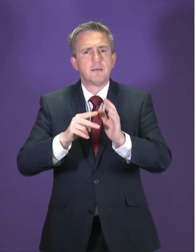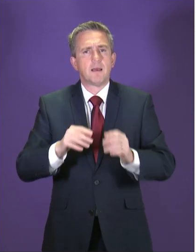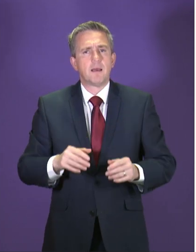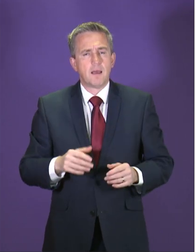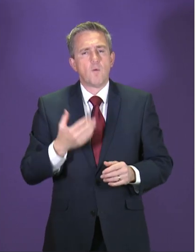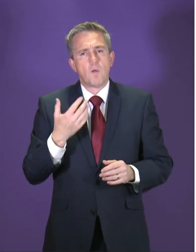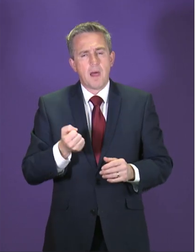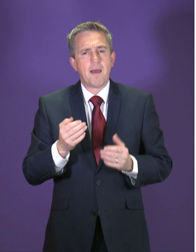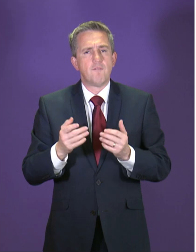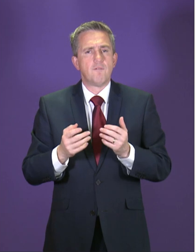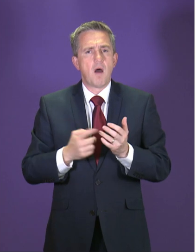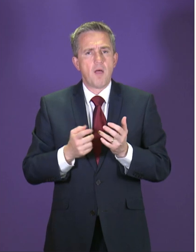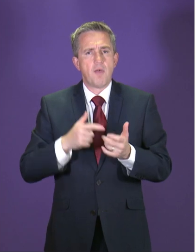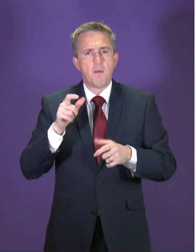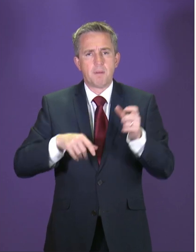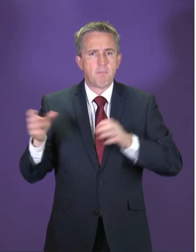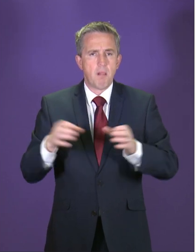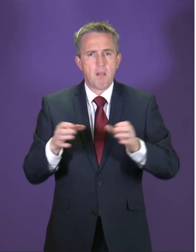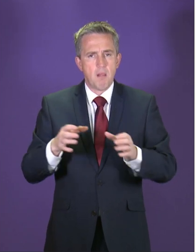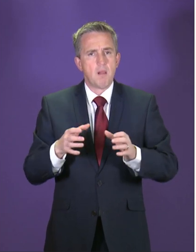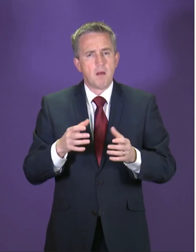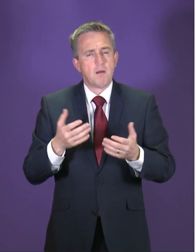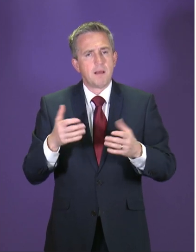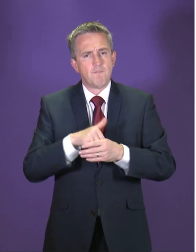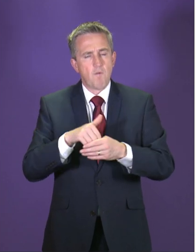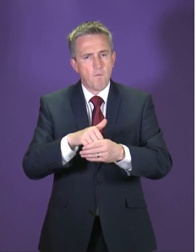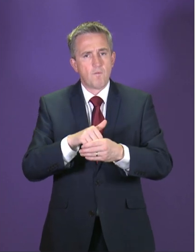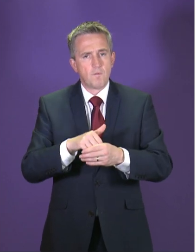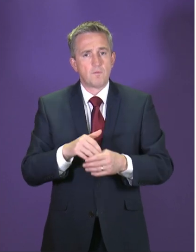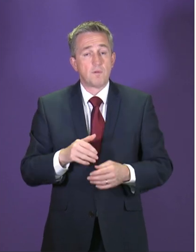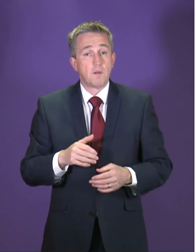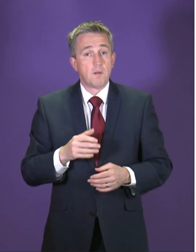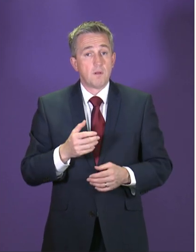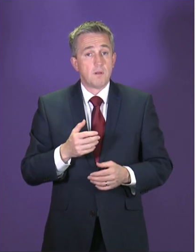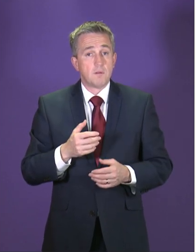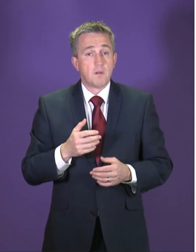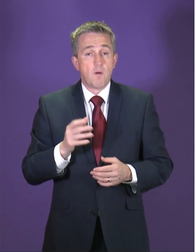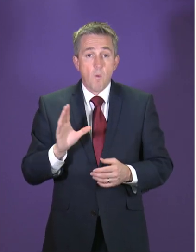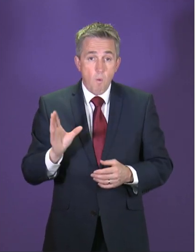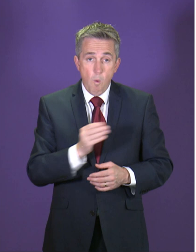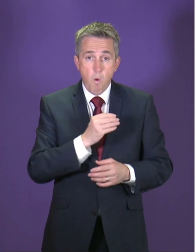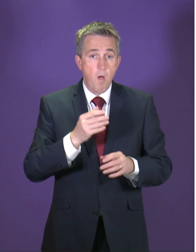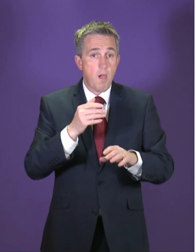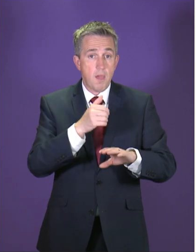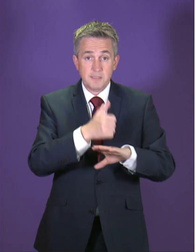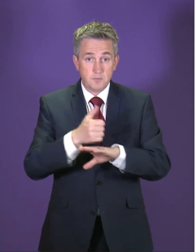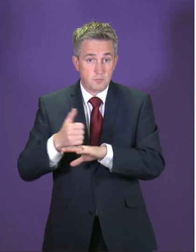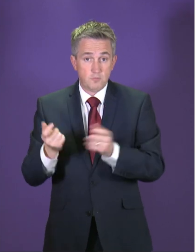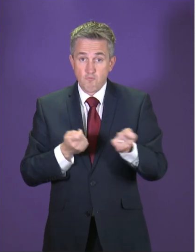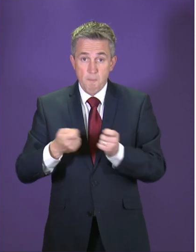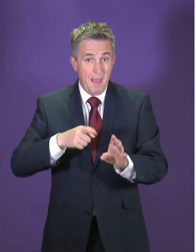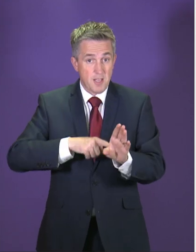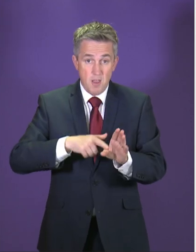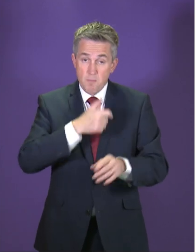of Theatre Mundi, Assemble, and We Made That, all young institutions run by people who, like